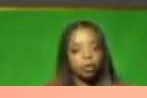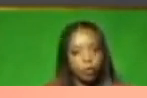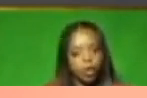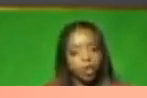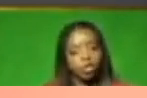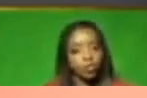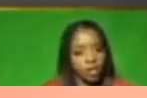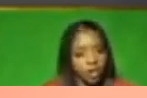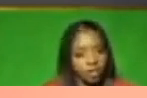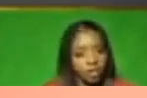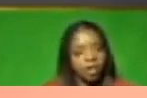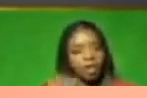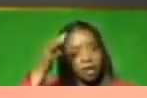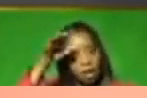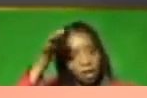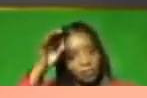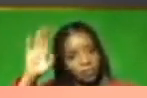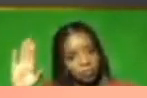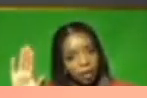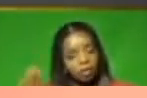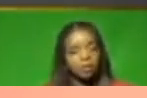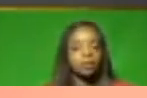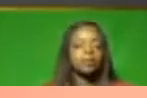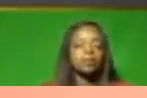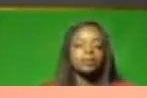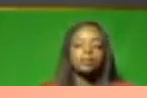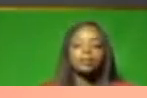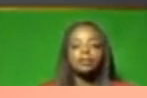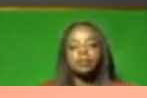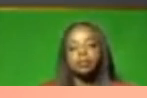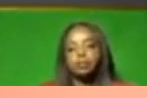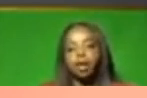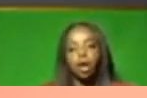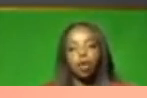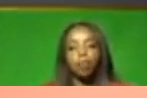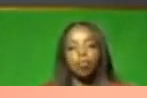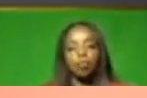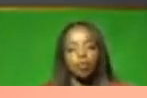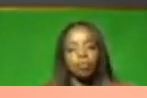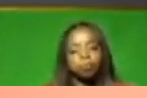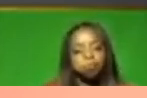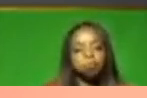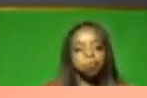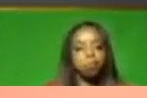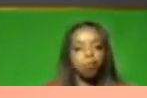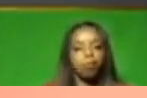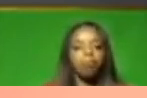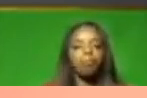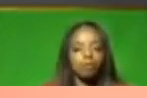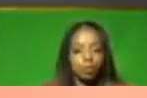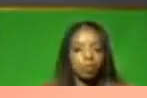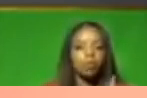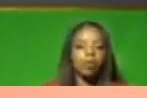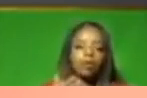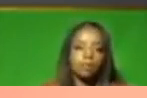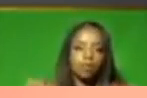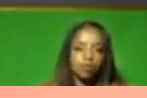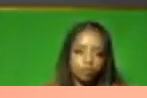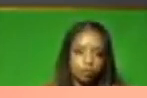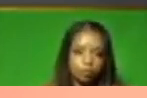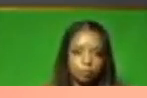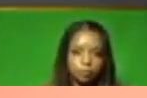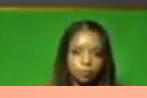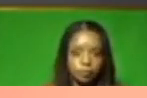and various other groups in our society, we are able to achieve more. The Presidency